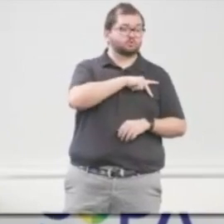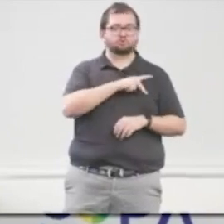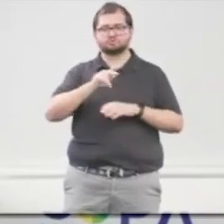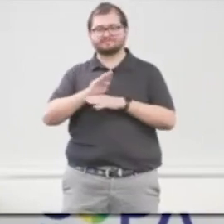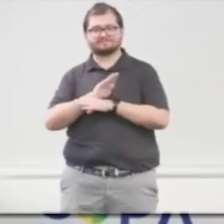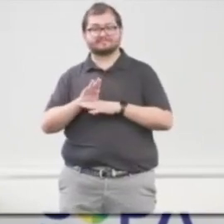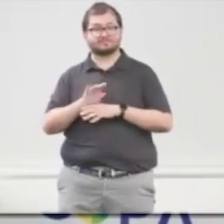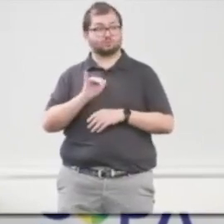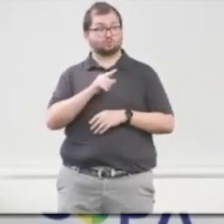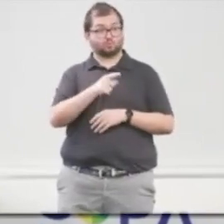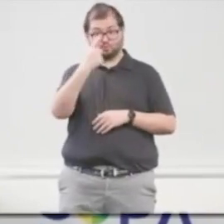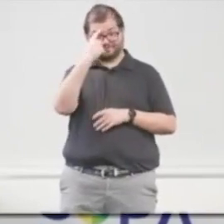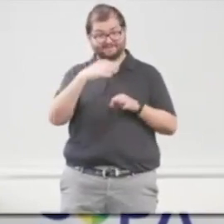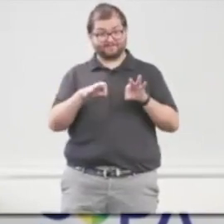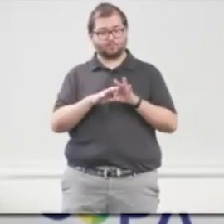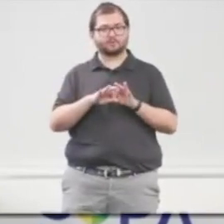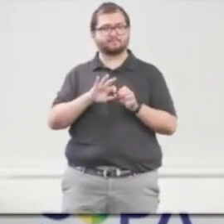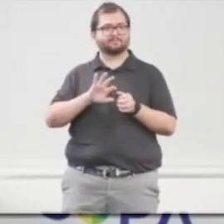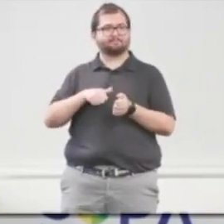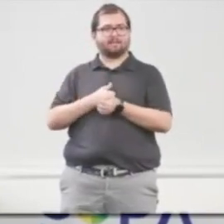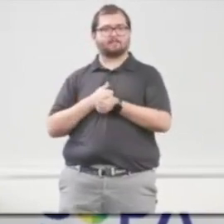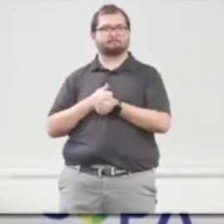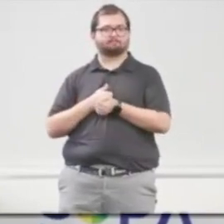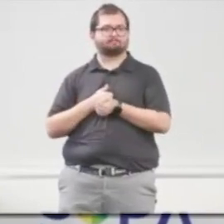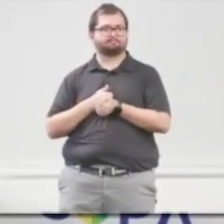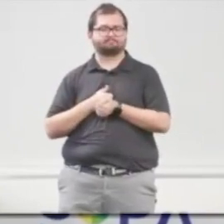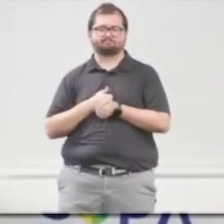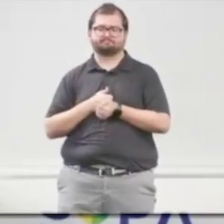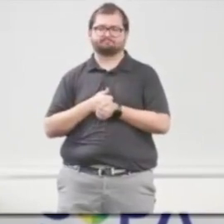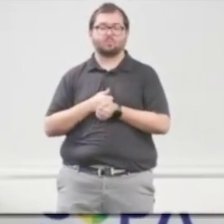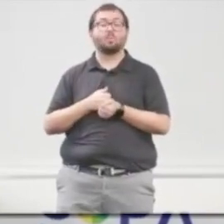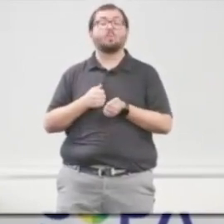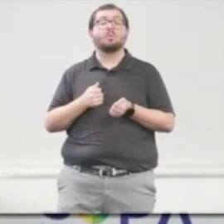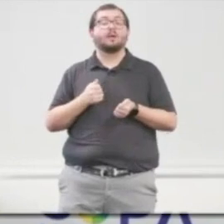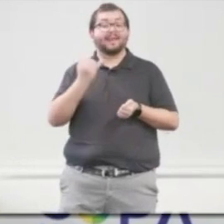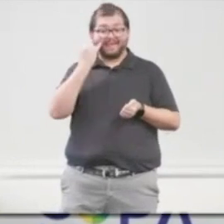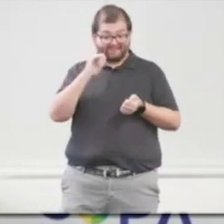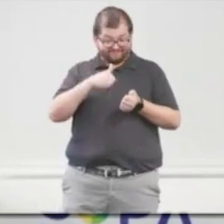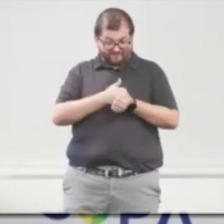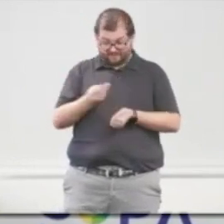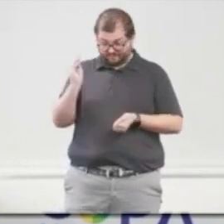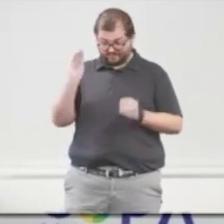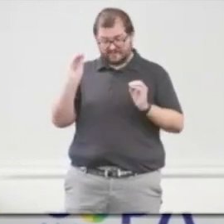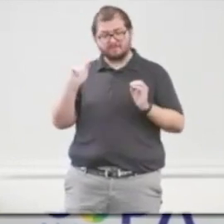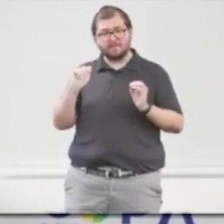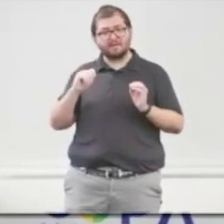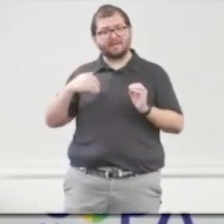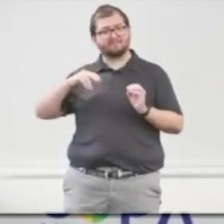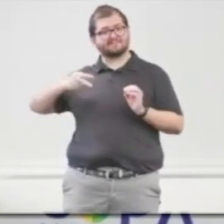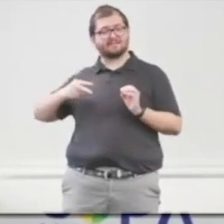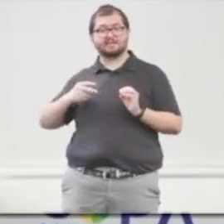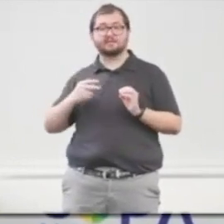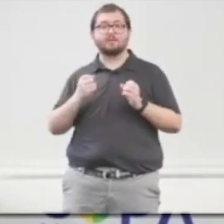if it's important to you, back it up. Have a backup or a backup plan. Use multi-factor